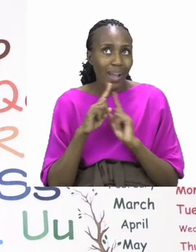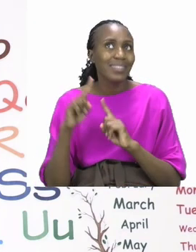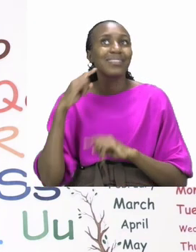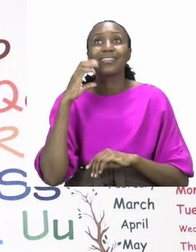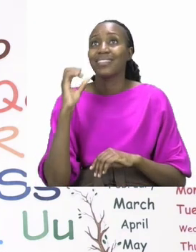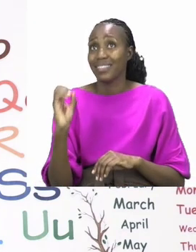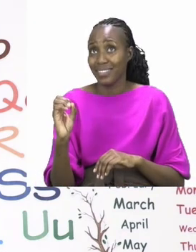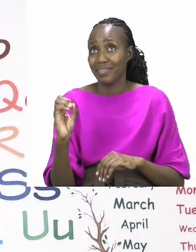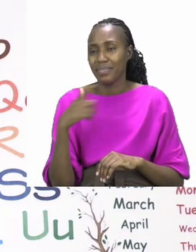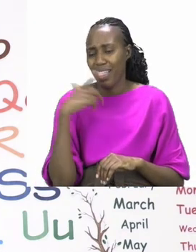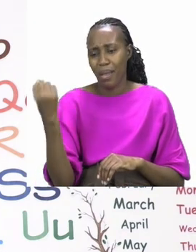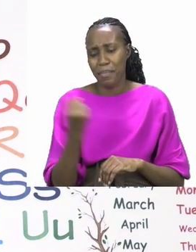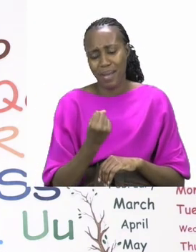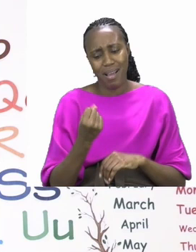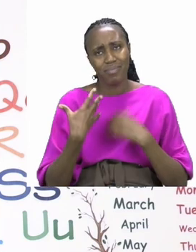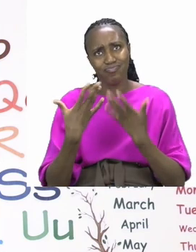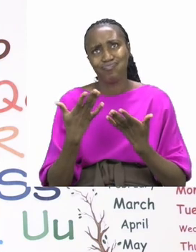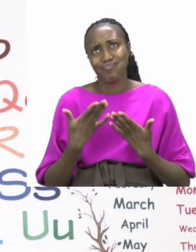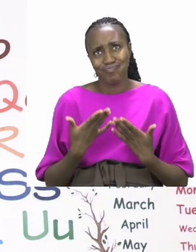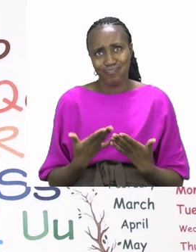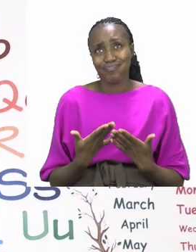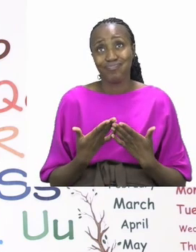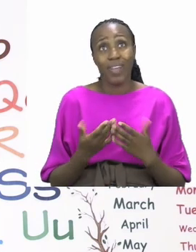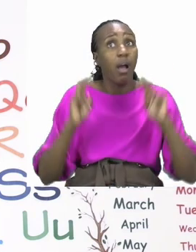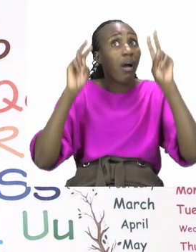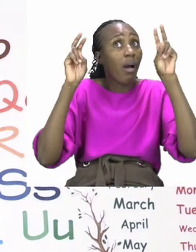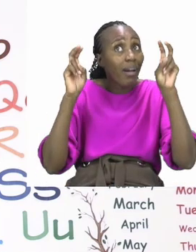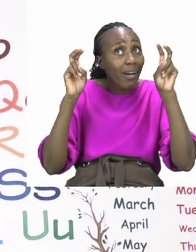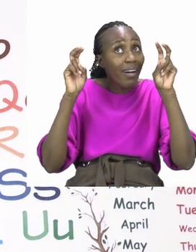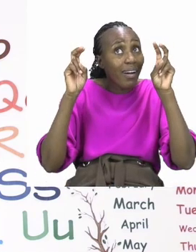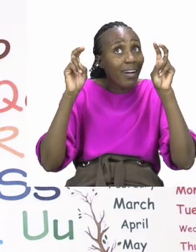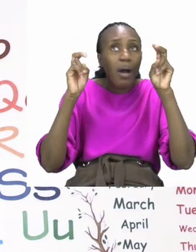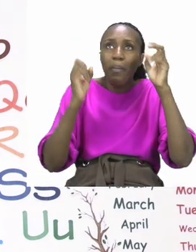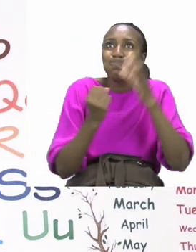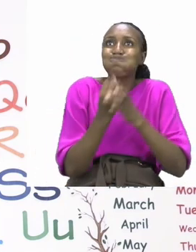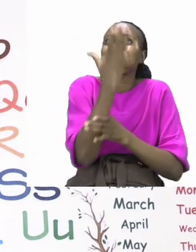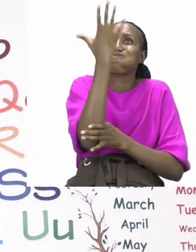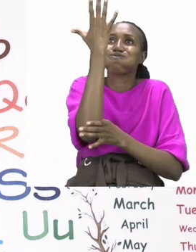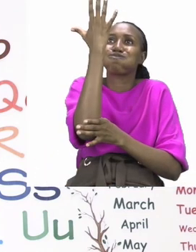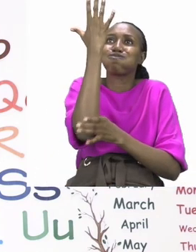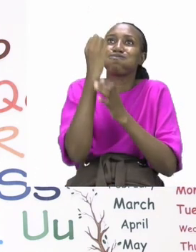you so much for joining me today. Our theme this week is